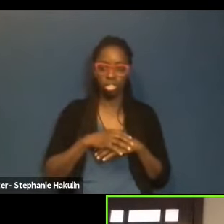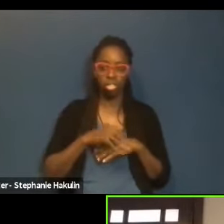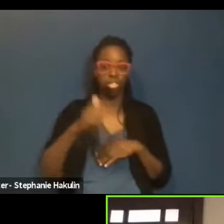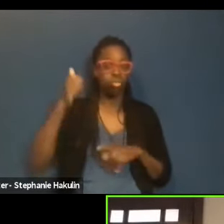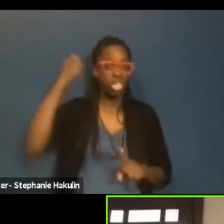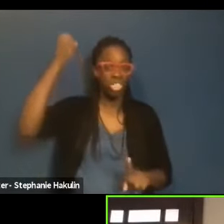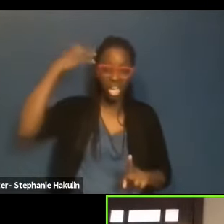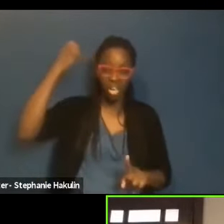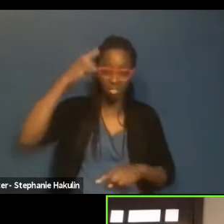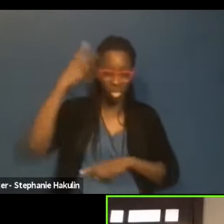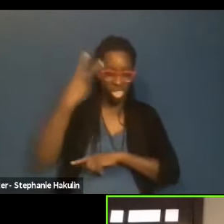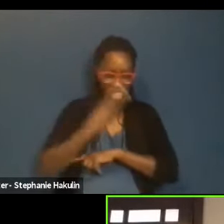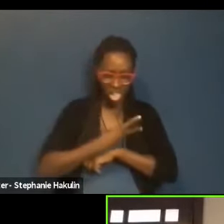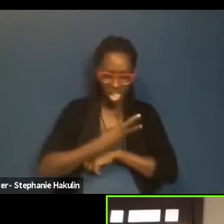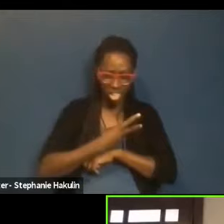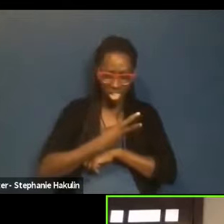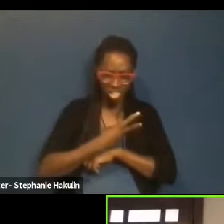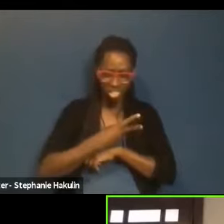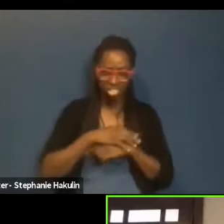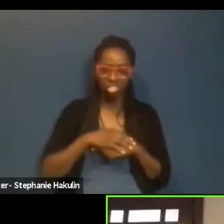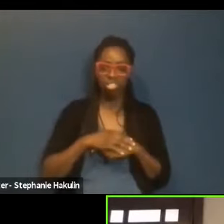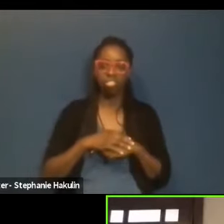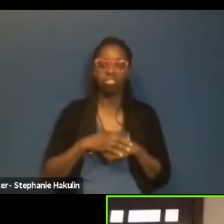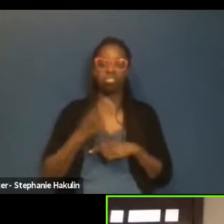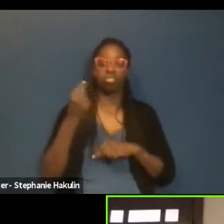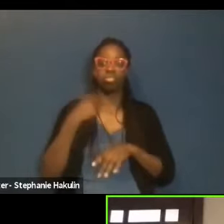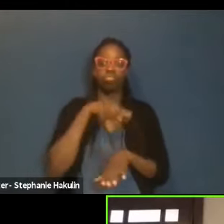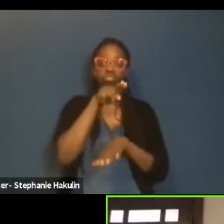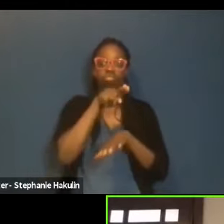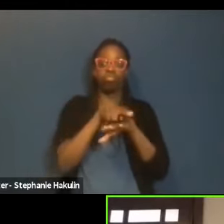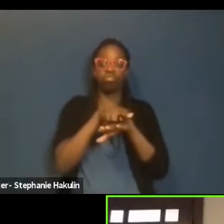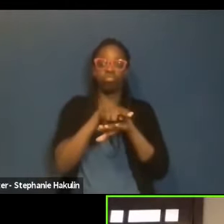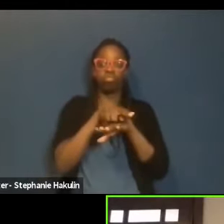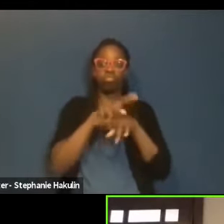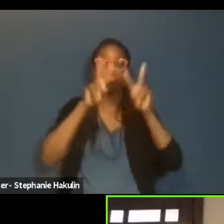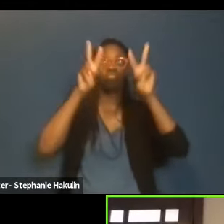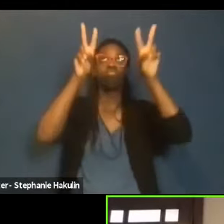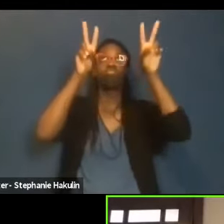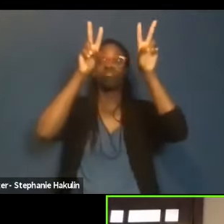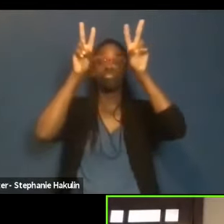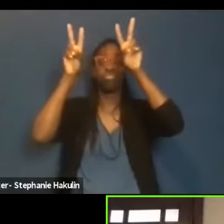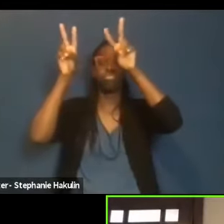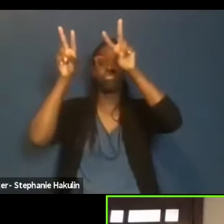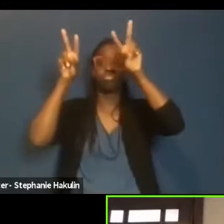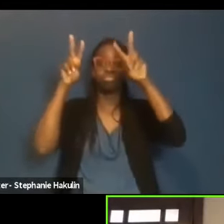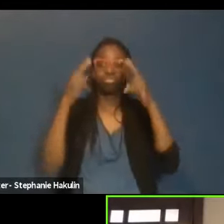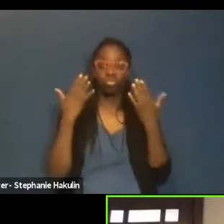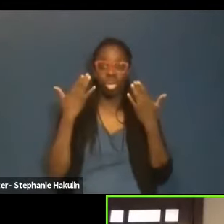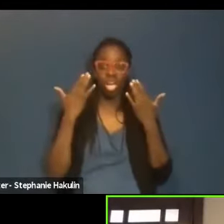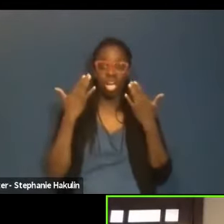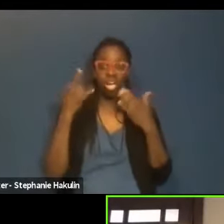will only lay in the bath and stare at the sunflower-faced shower heads and wait for steam to become deadly.